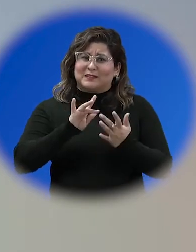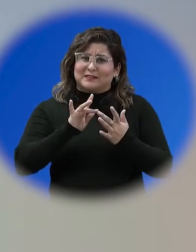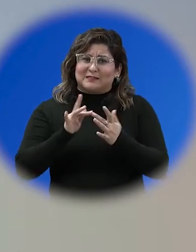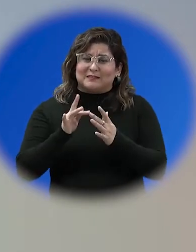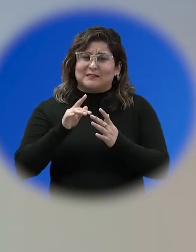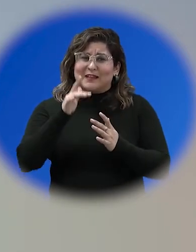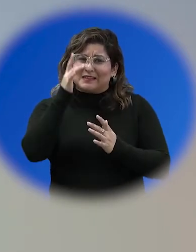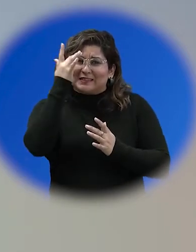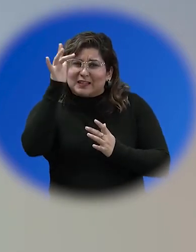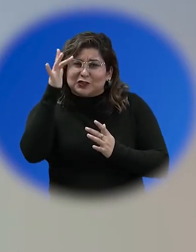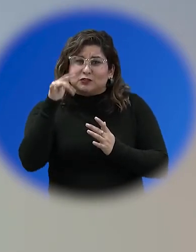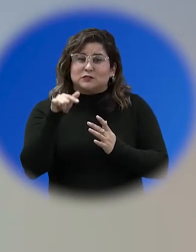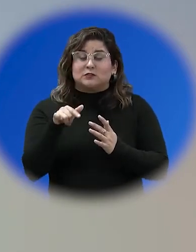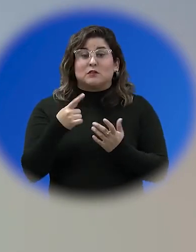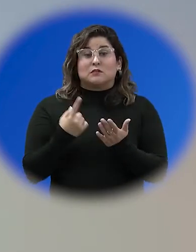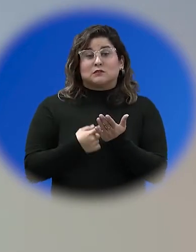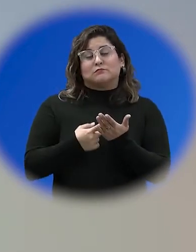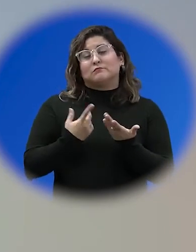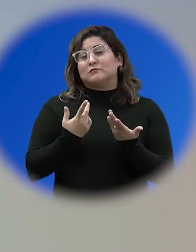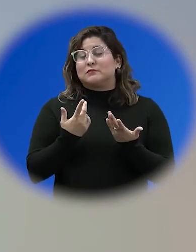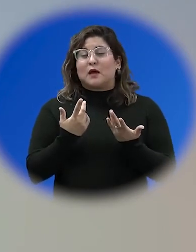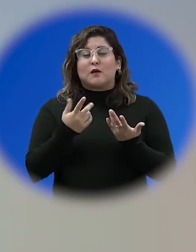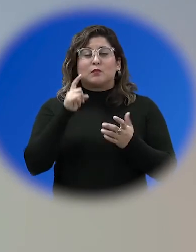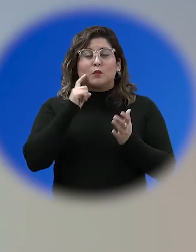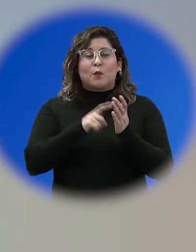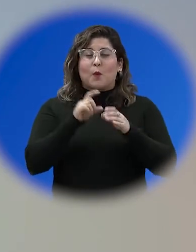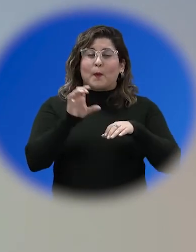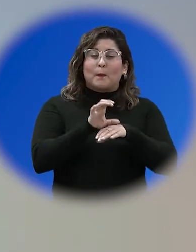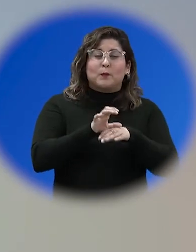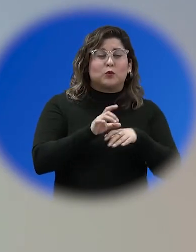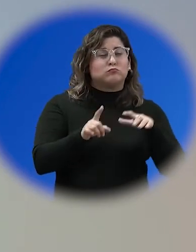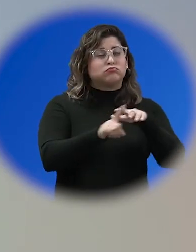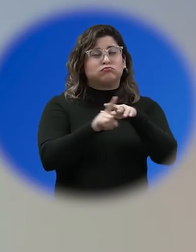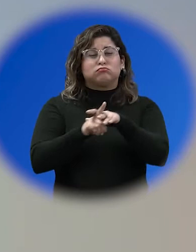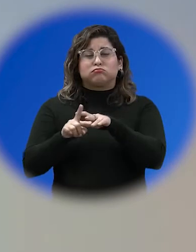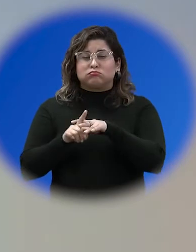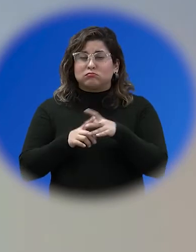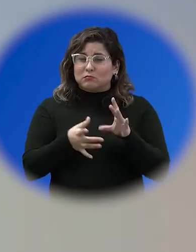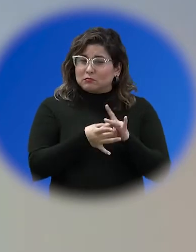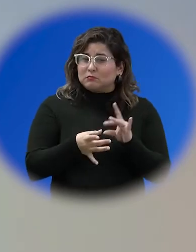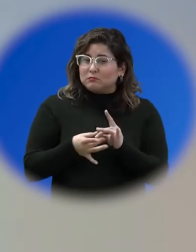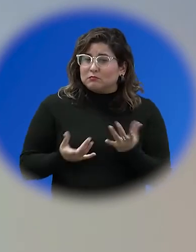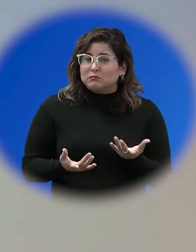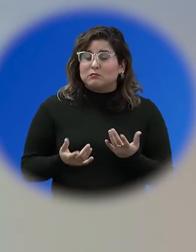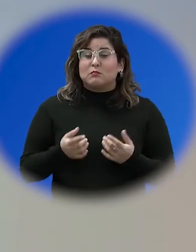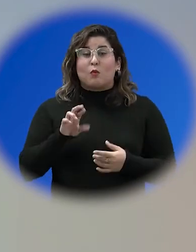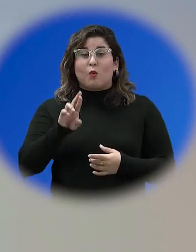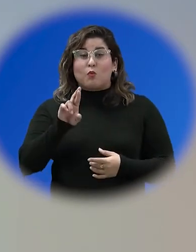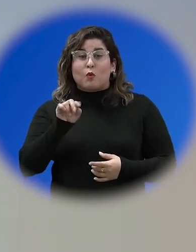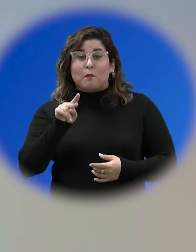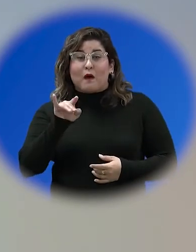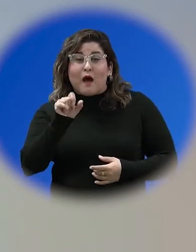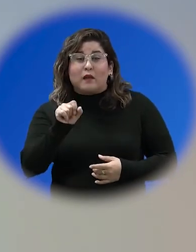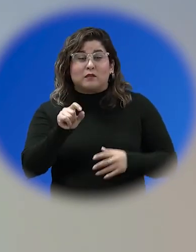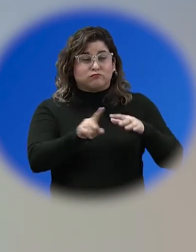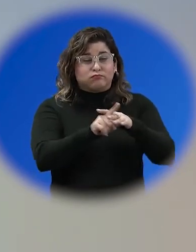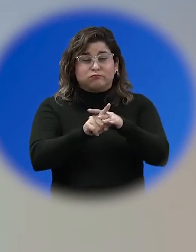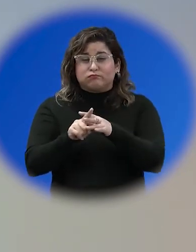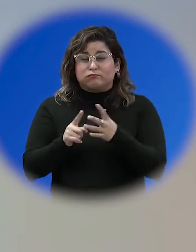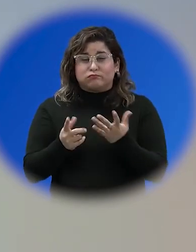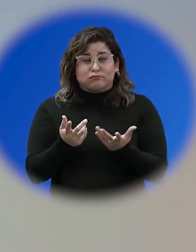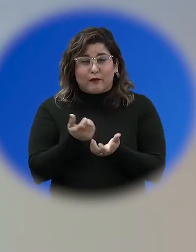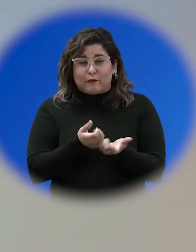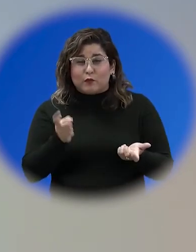networked intelligence and networking intelligence. Sometimes it's referred to as ubiquitous computing. We also talk about